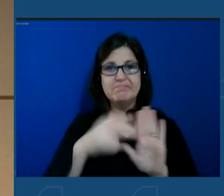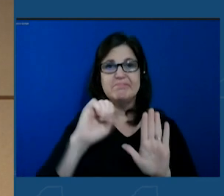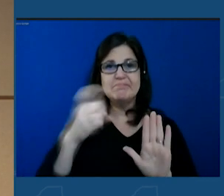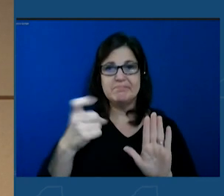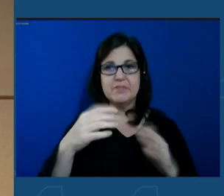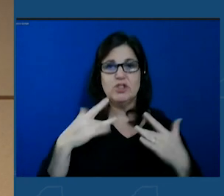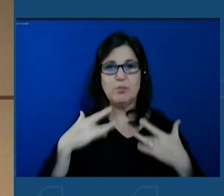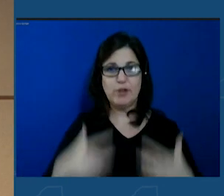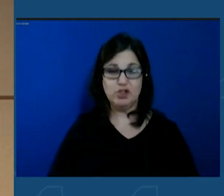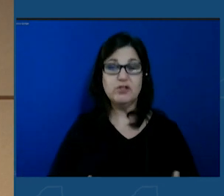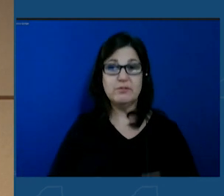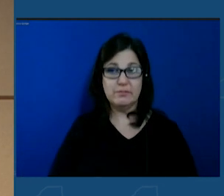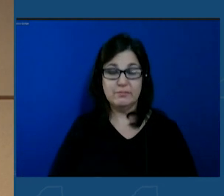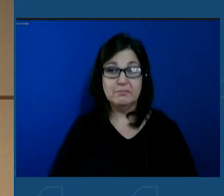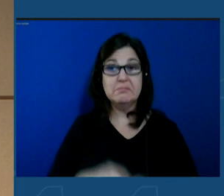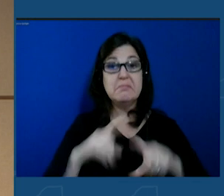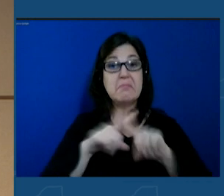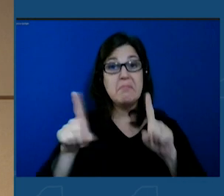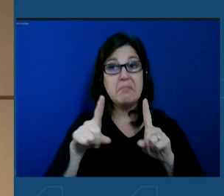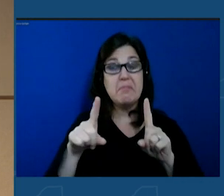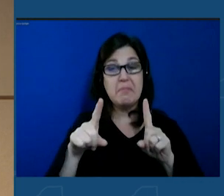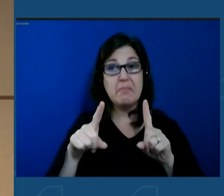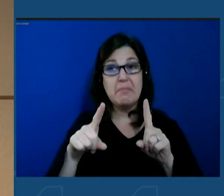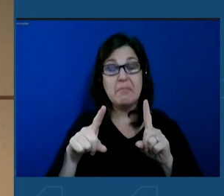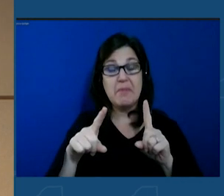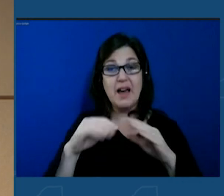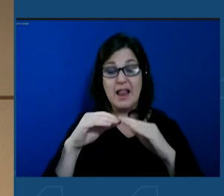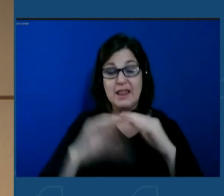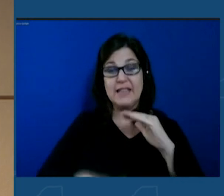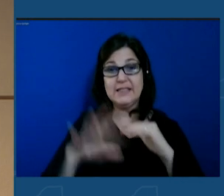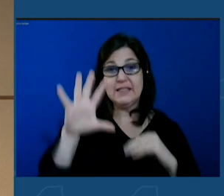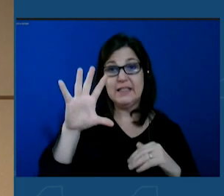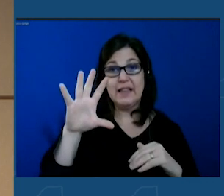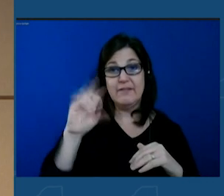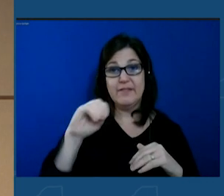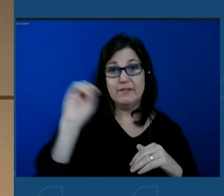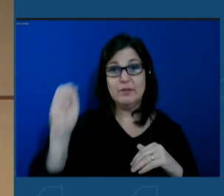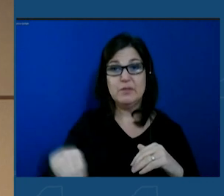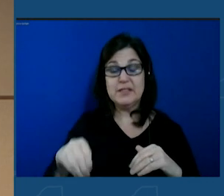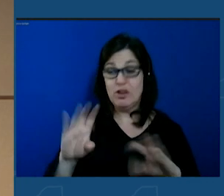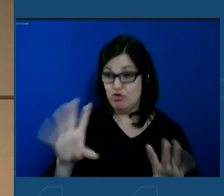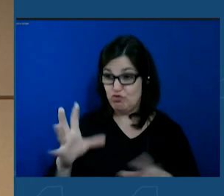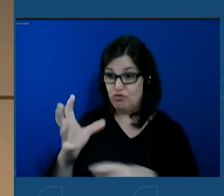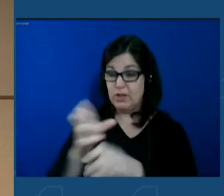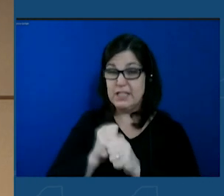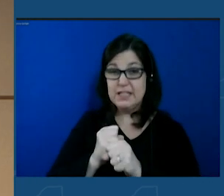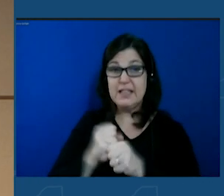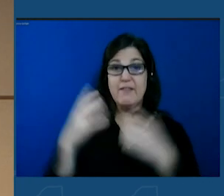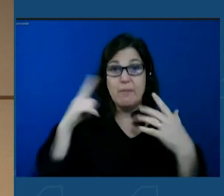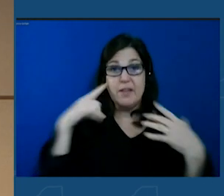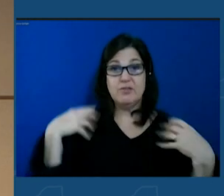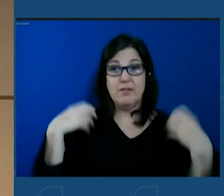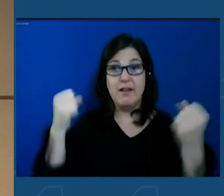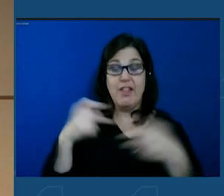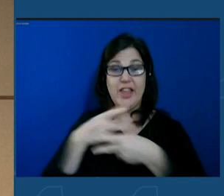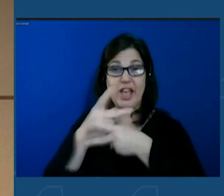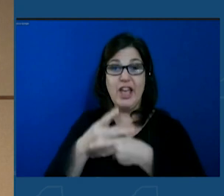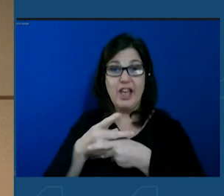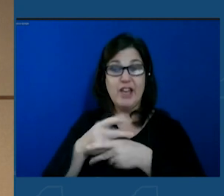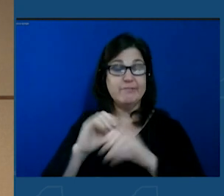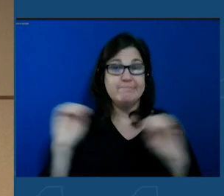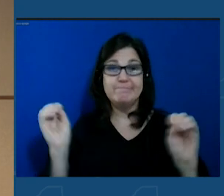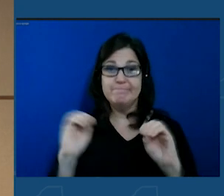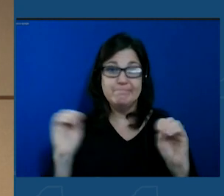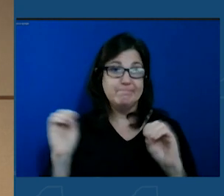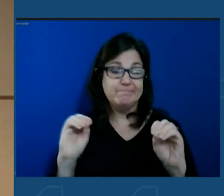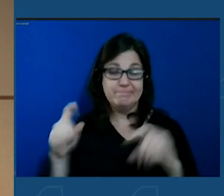more than half of them did not receive any mental health care within the last year. More than half of them.